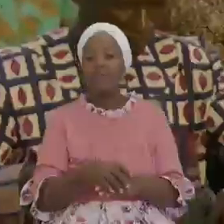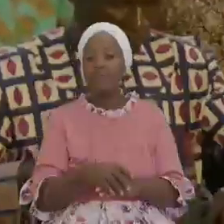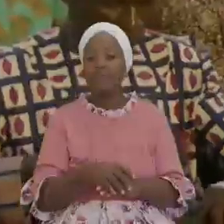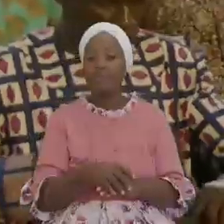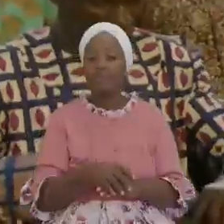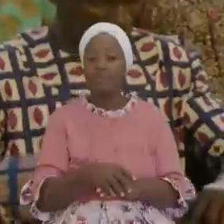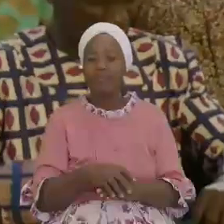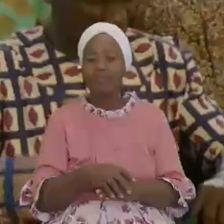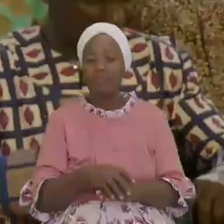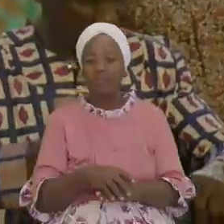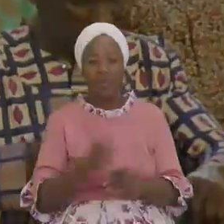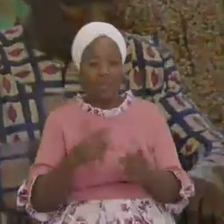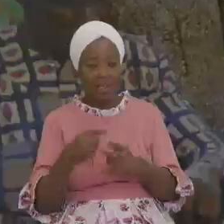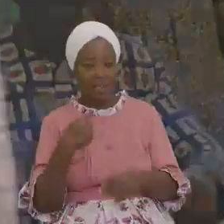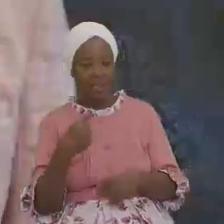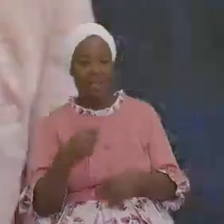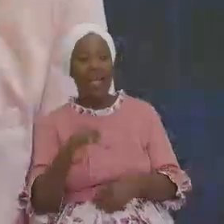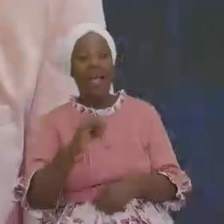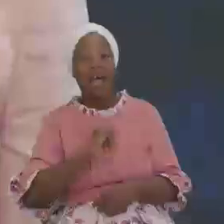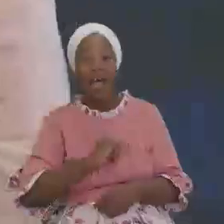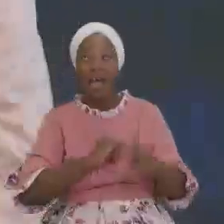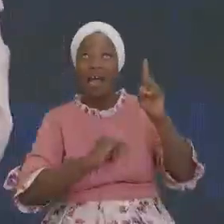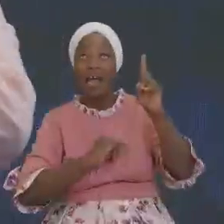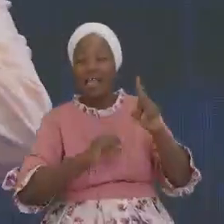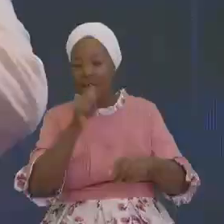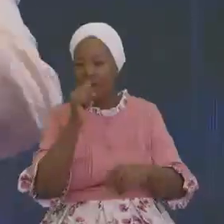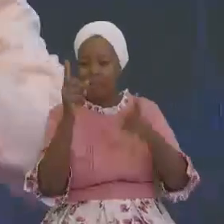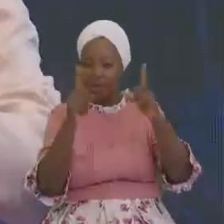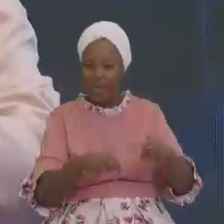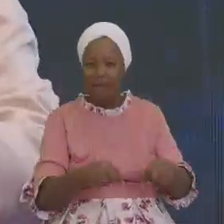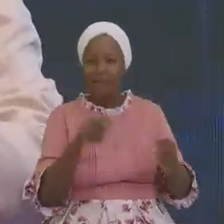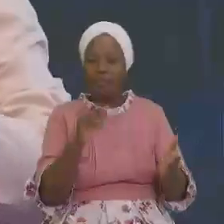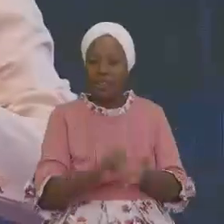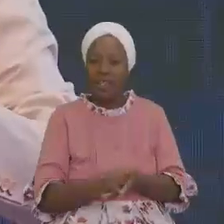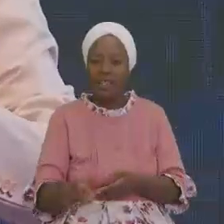He says, I am come that they,